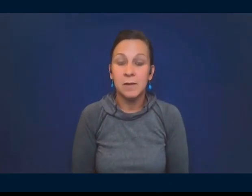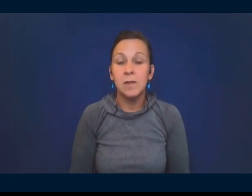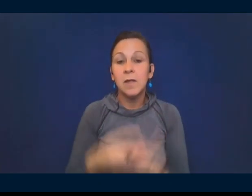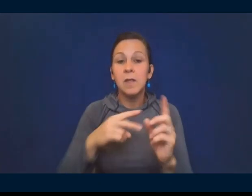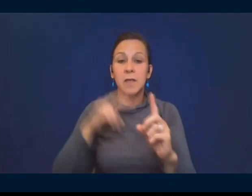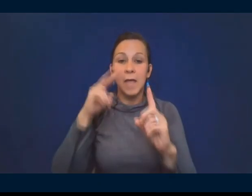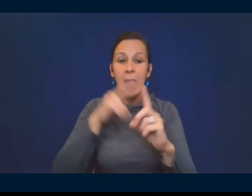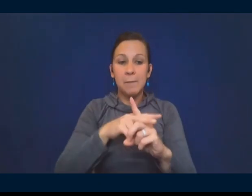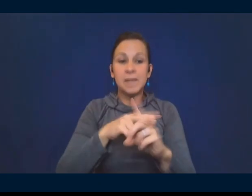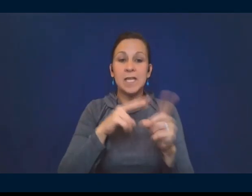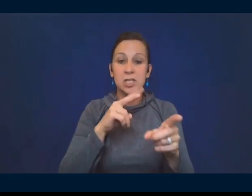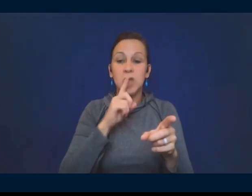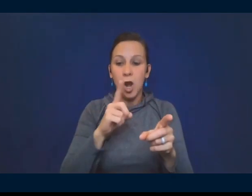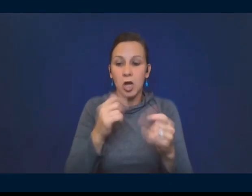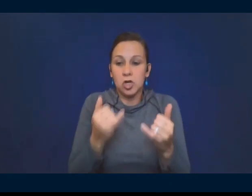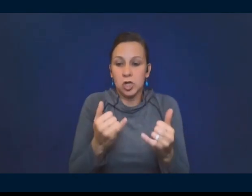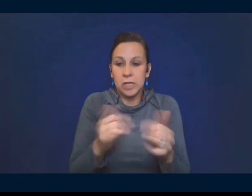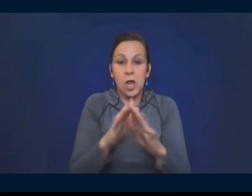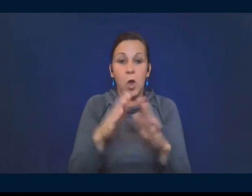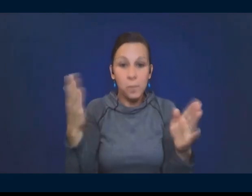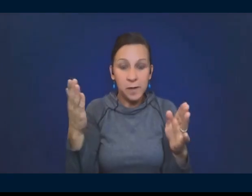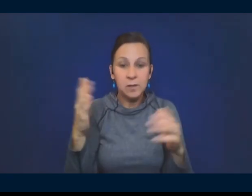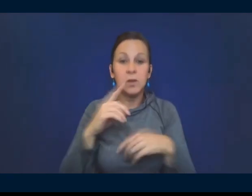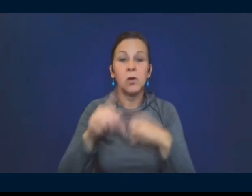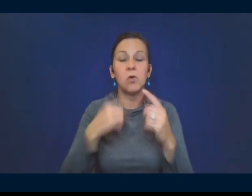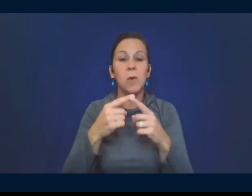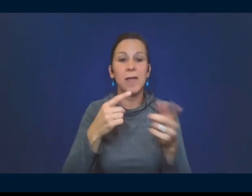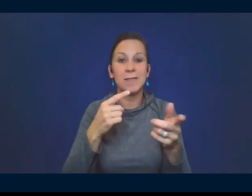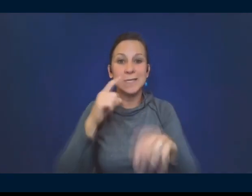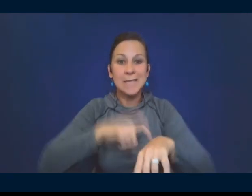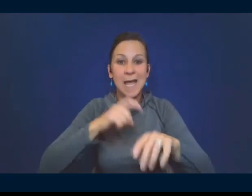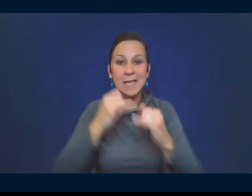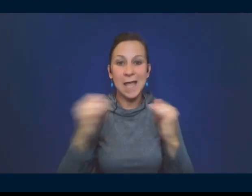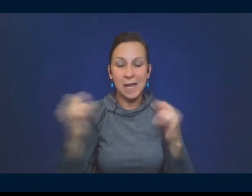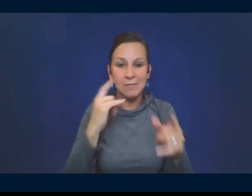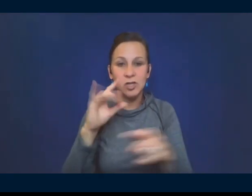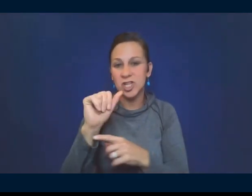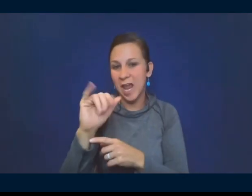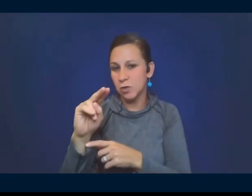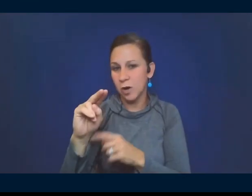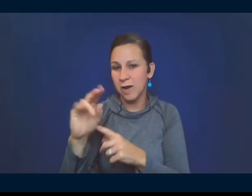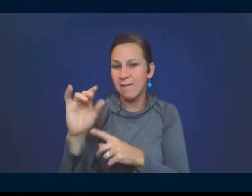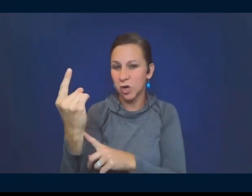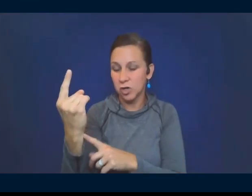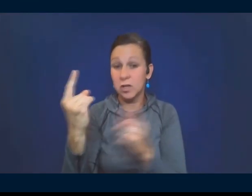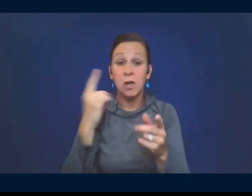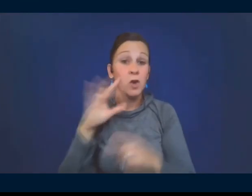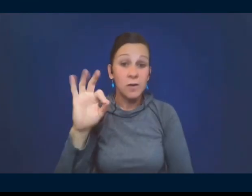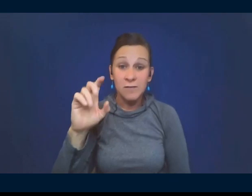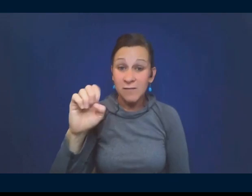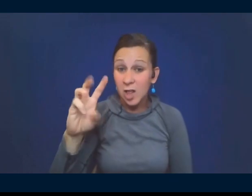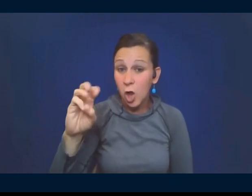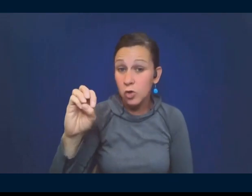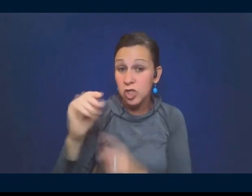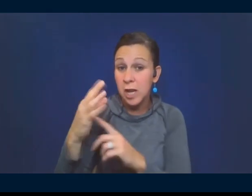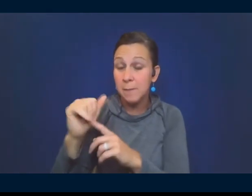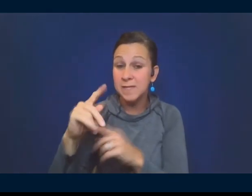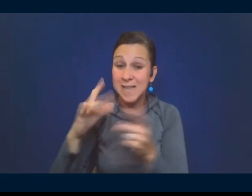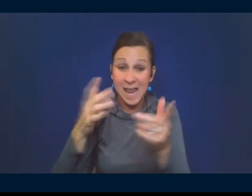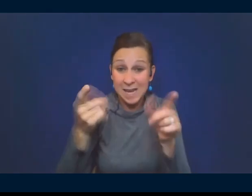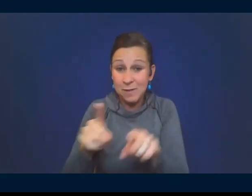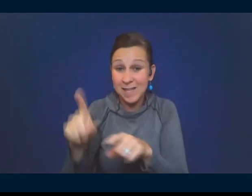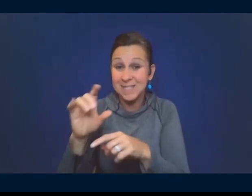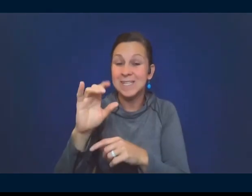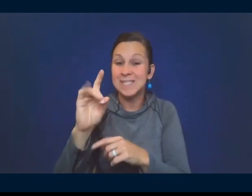Applications are currently open with a deadline for January 1st for the fellowships to take place in the summer of 2025.